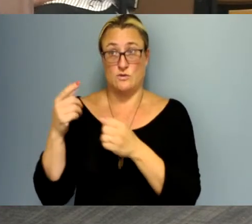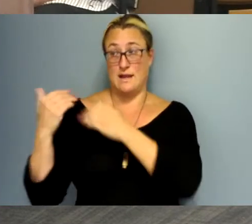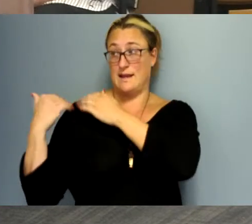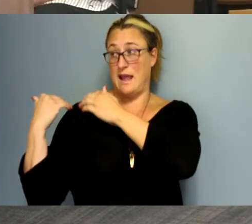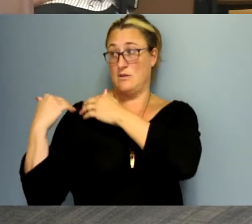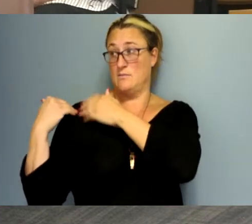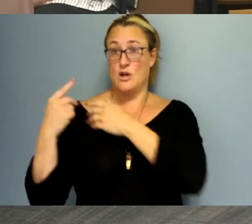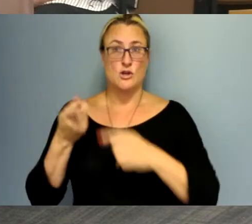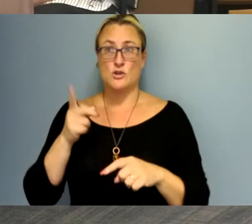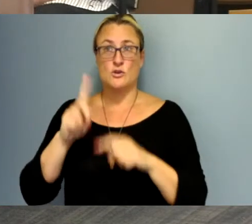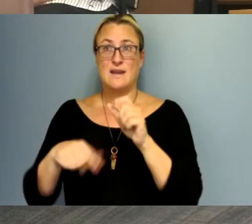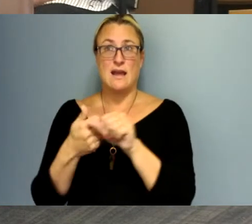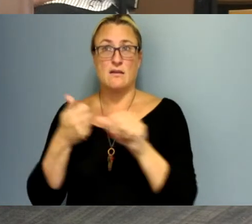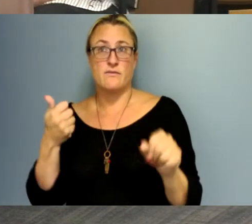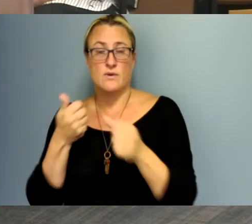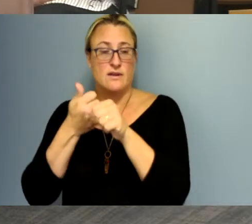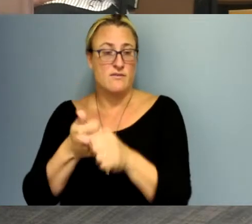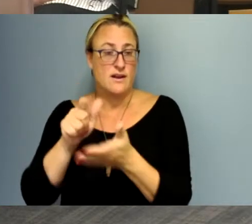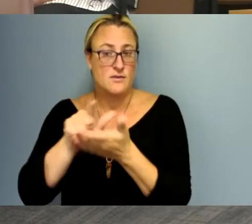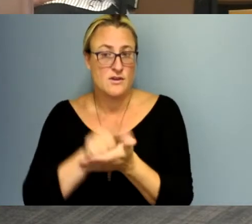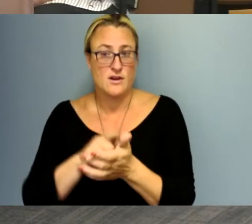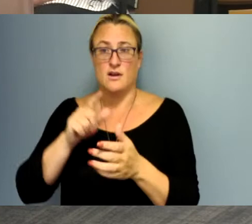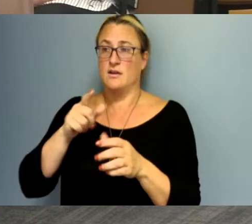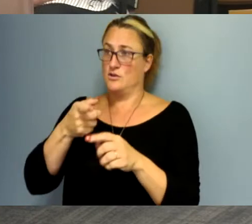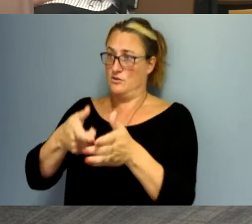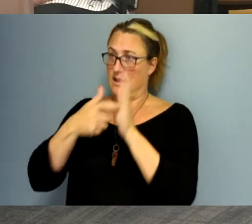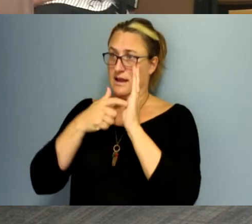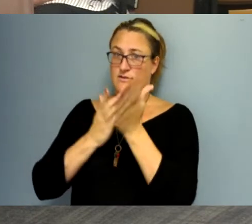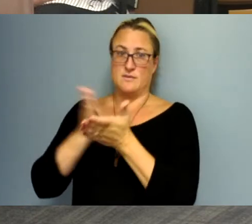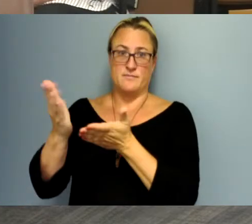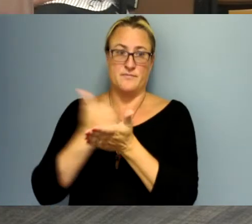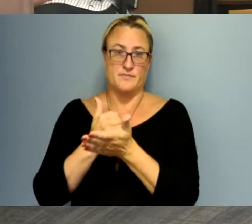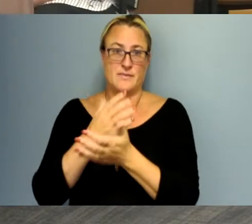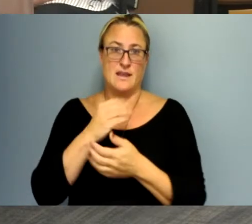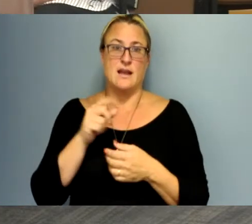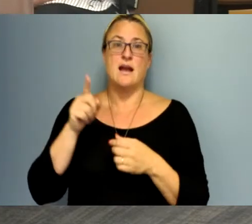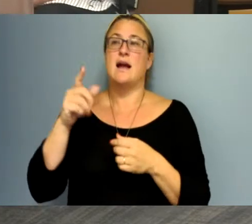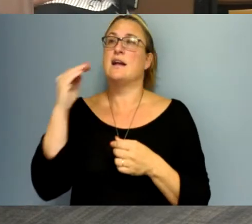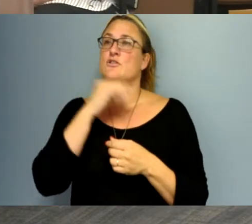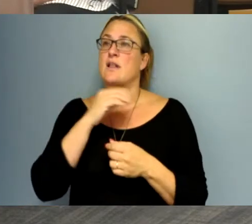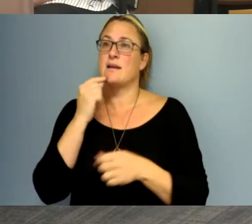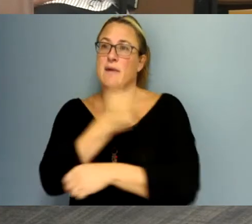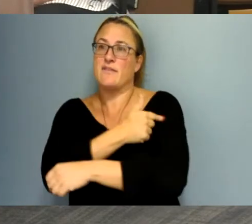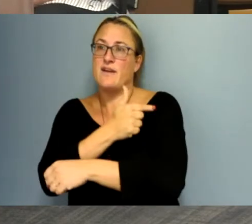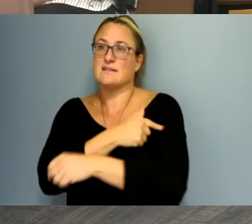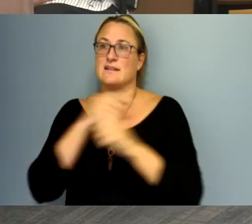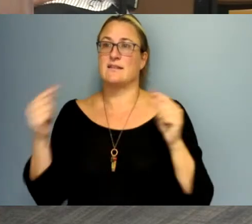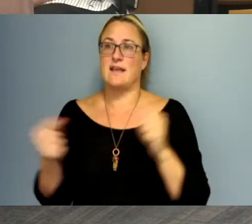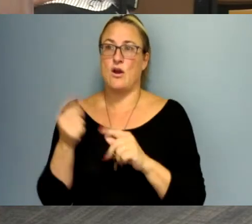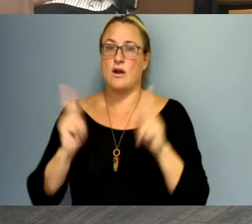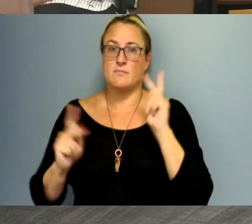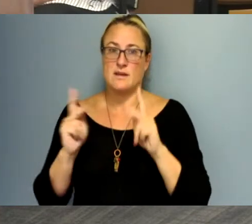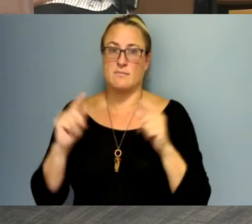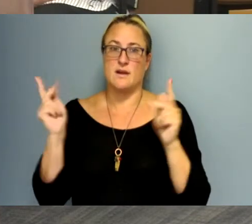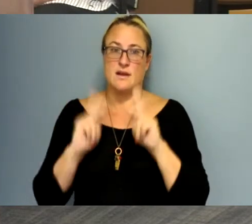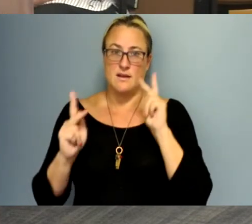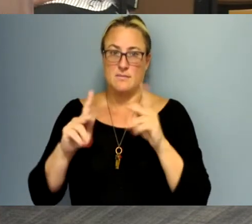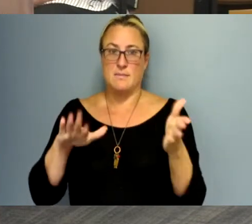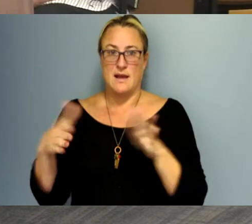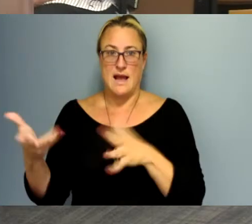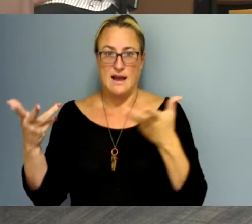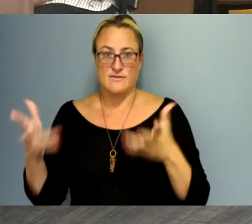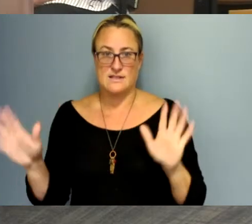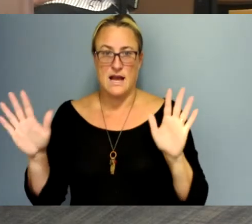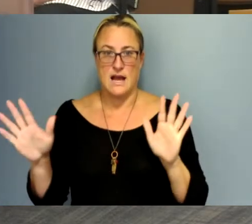following the law, and you don't get a pass from being transparent. And Marseglia, you're lying about the vaccines. They do harm. People have died. They're getting